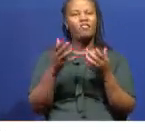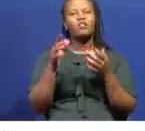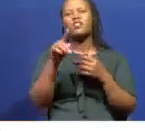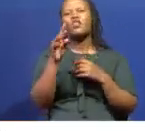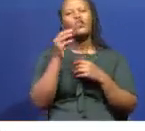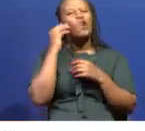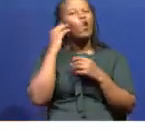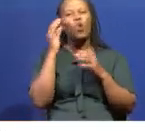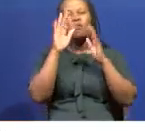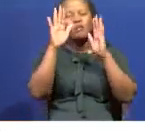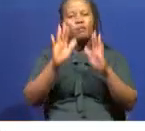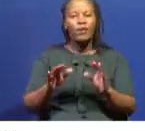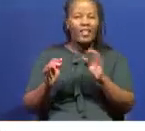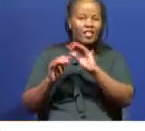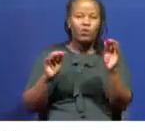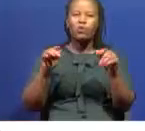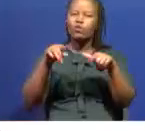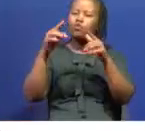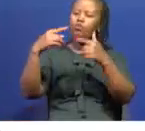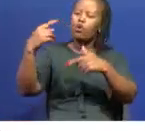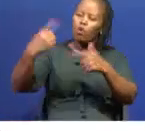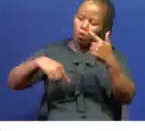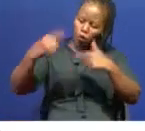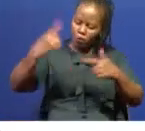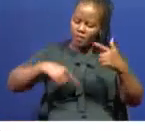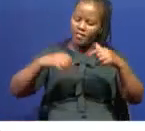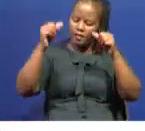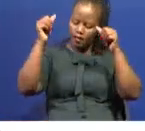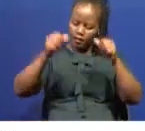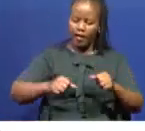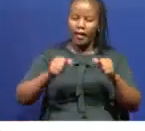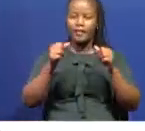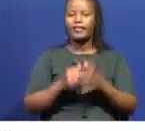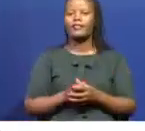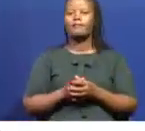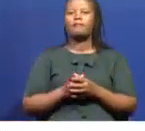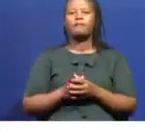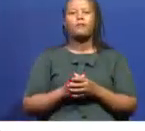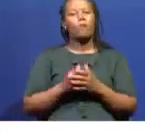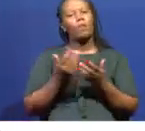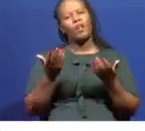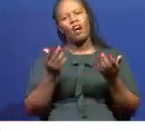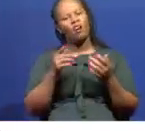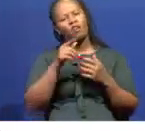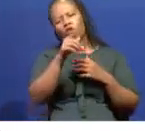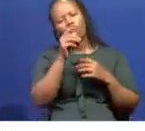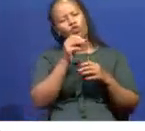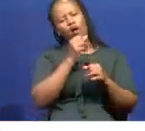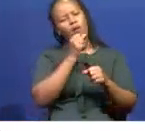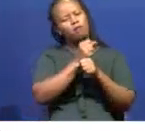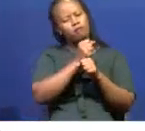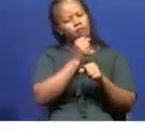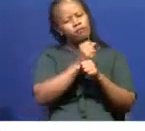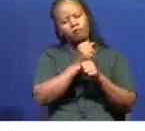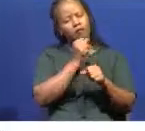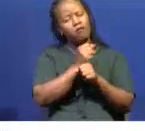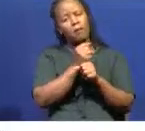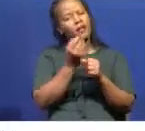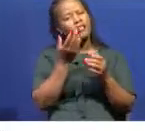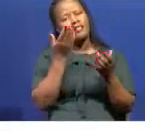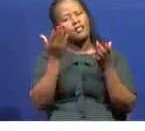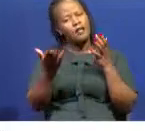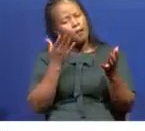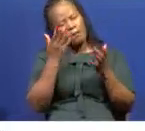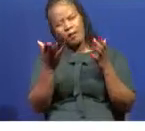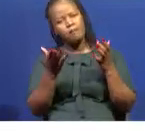you can do it, you can compete in these big stages. Yeah. And maybe did your performances point to somewhat give